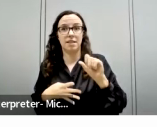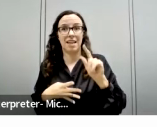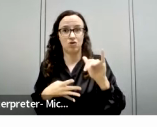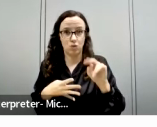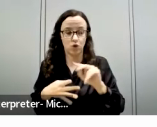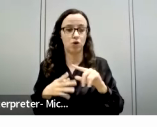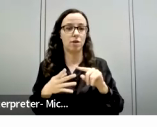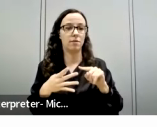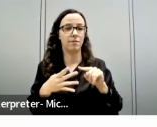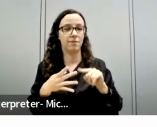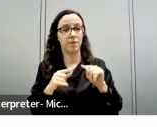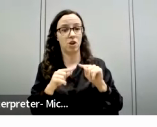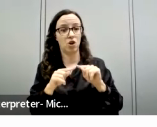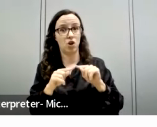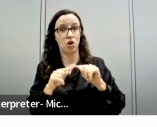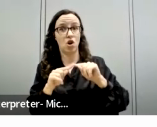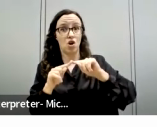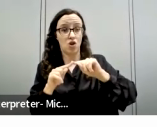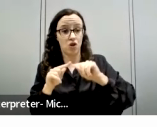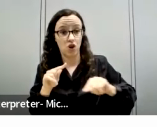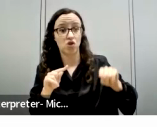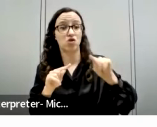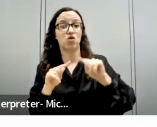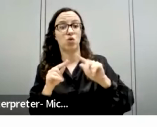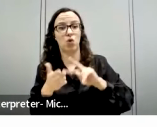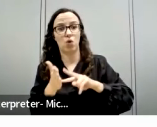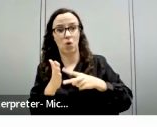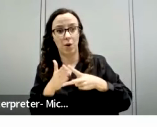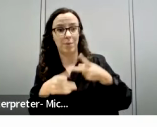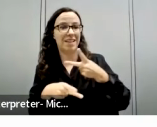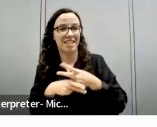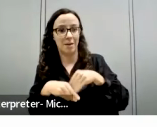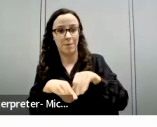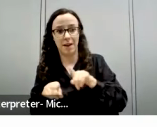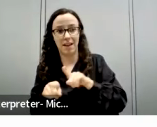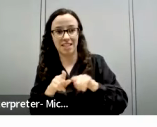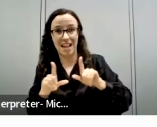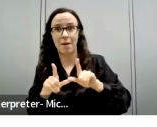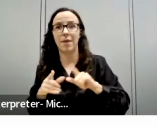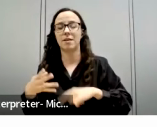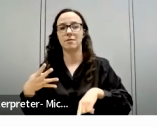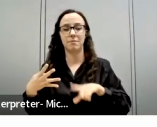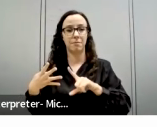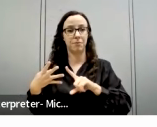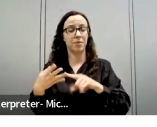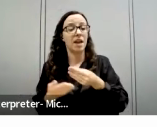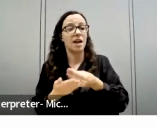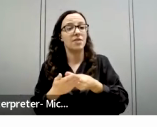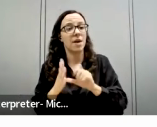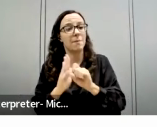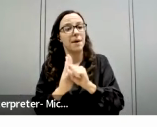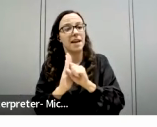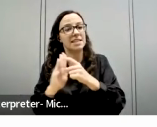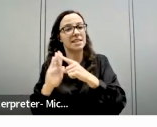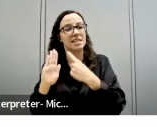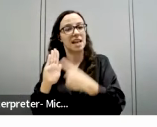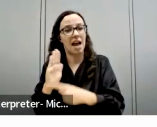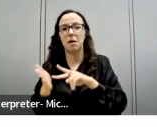keeping everything in the same license or share alike. This one is non-commercial with the money sign. That one's easy. And then the equal sign is the